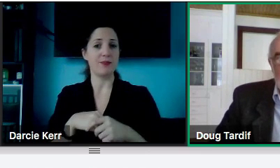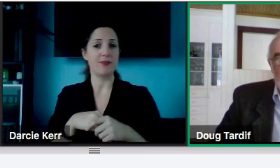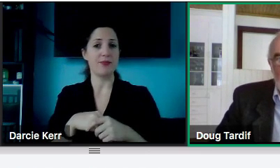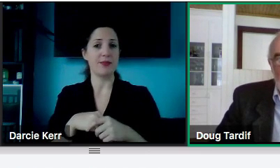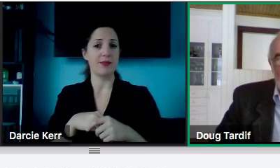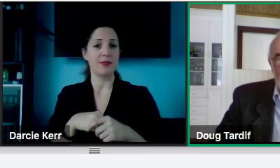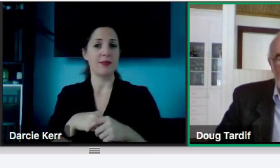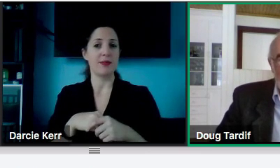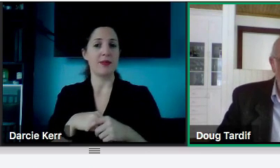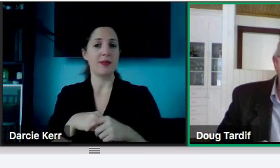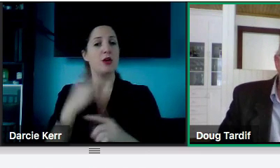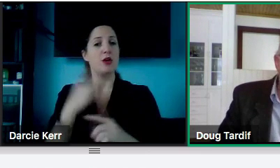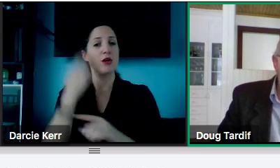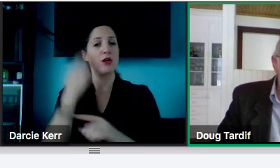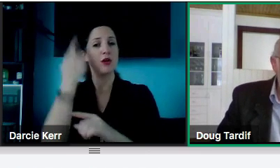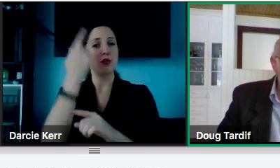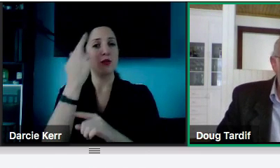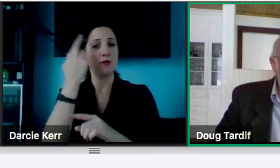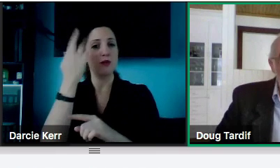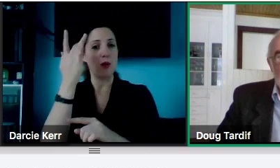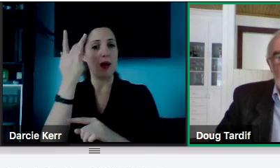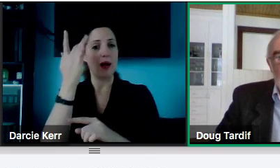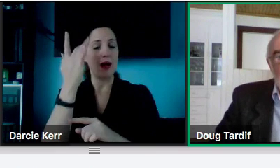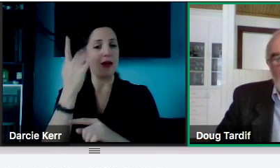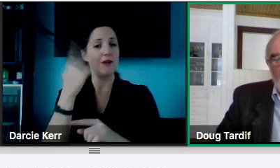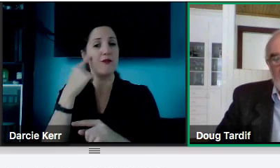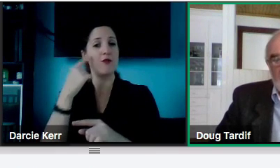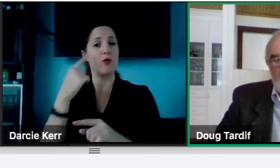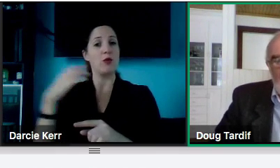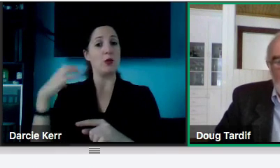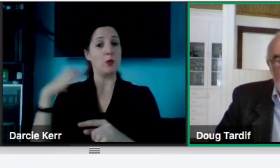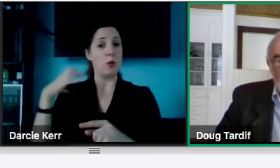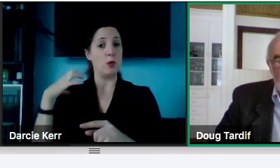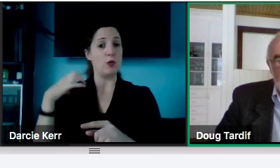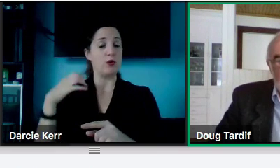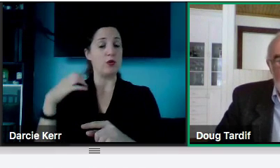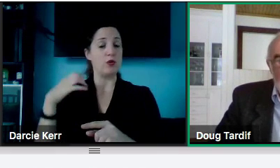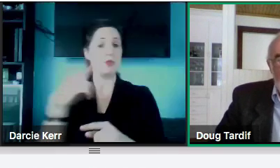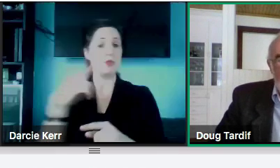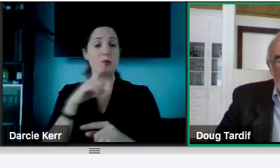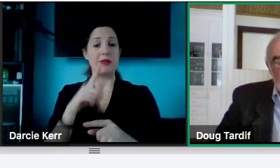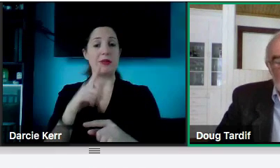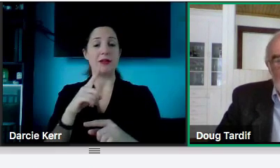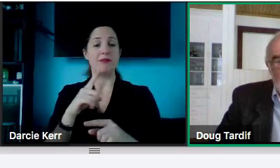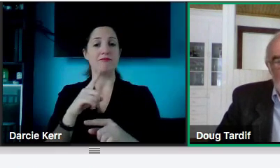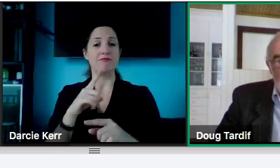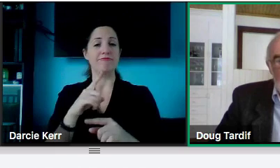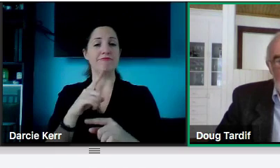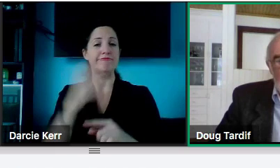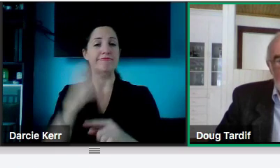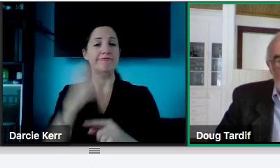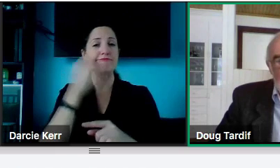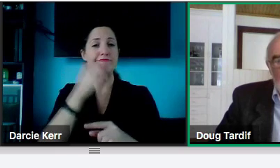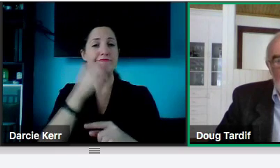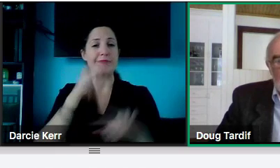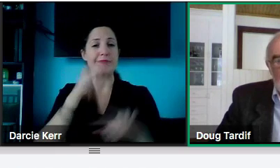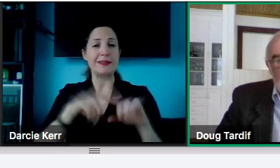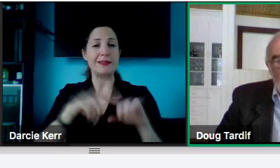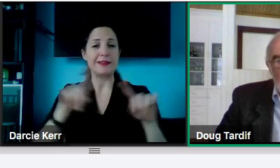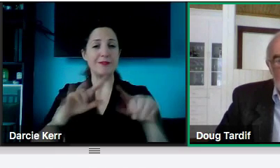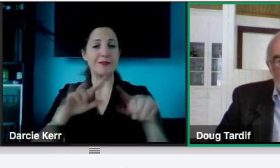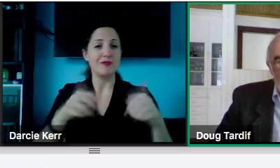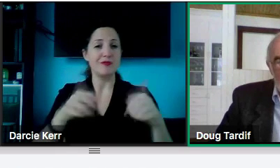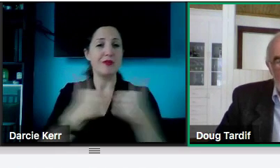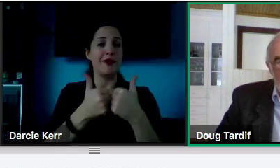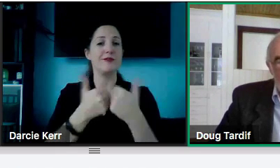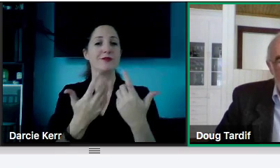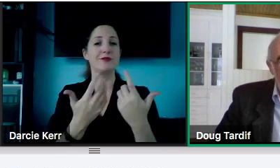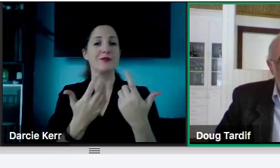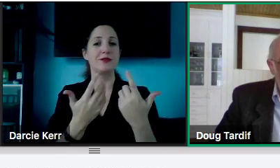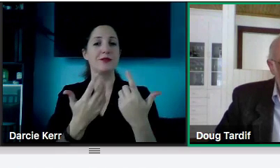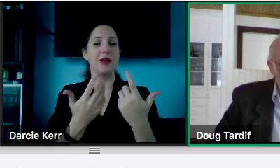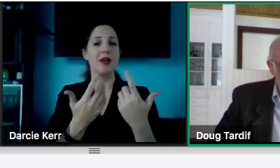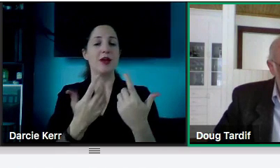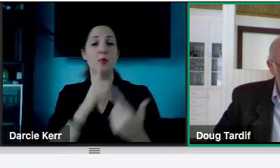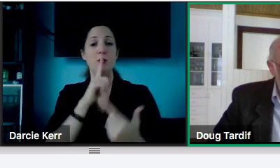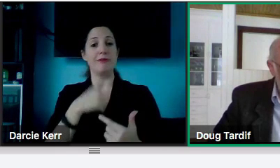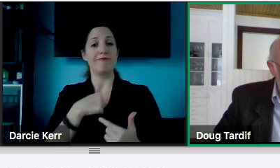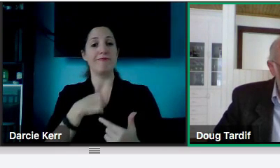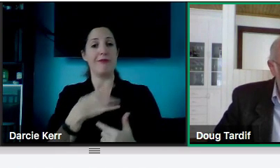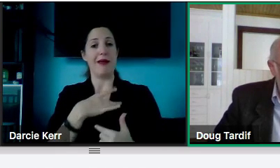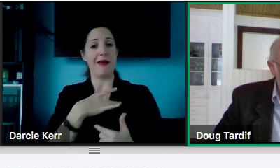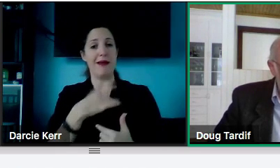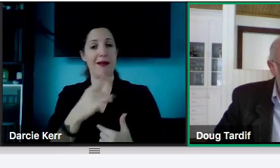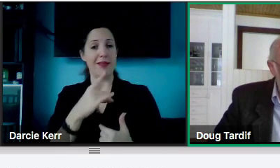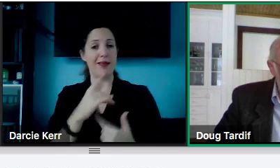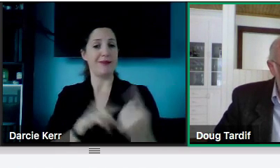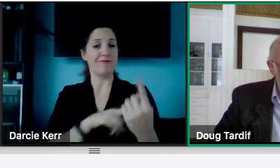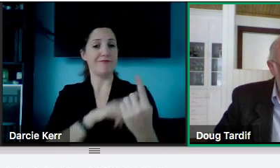the business coaches. And the thing that I enjoy the most is actually meeting and liaising with my fellow business